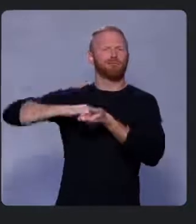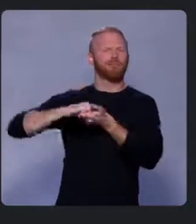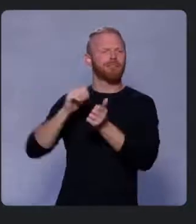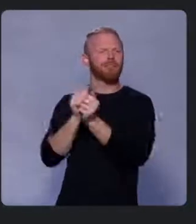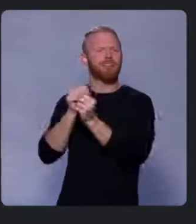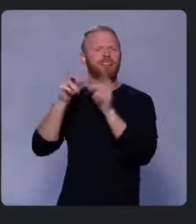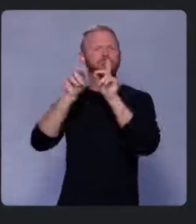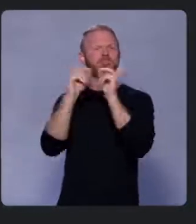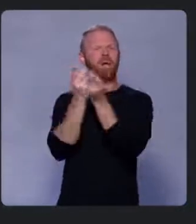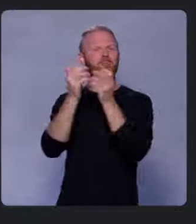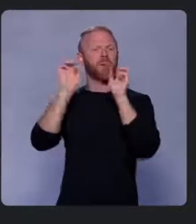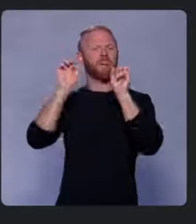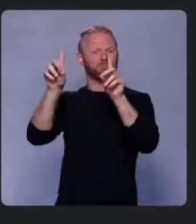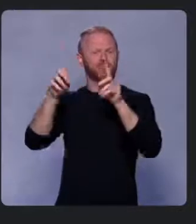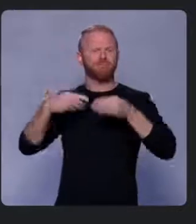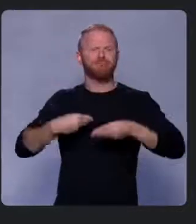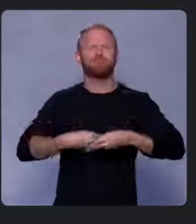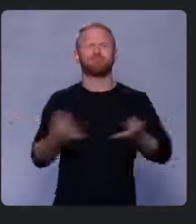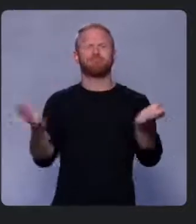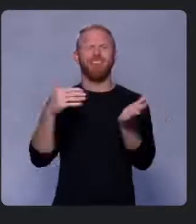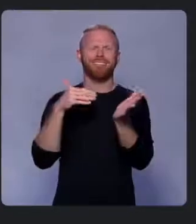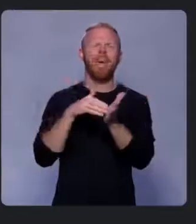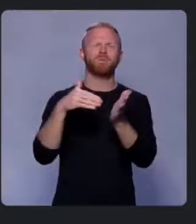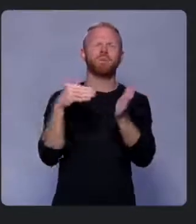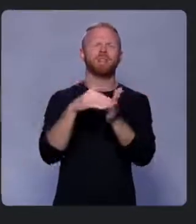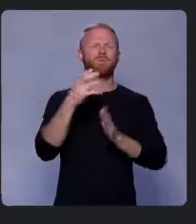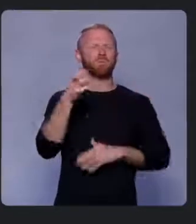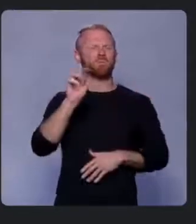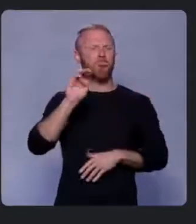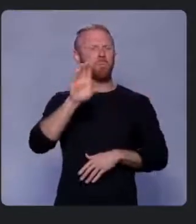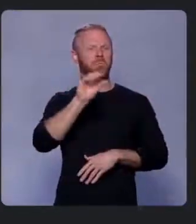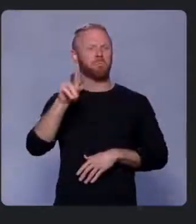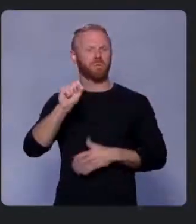of Education to provide thousands of Chromebooks to students in need.